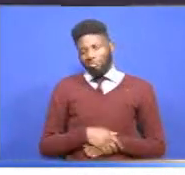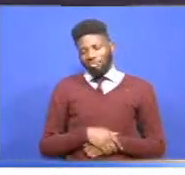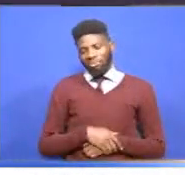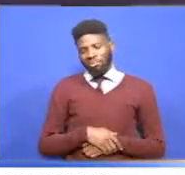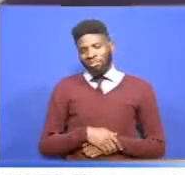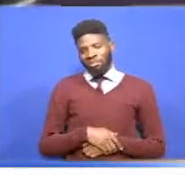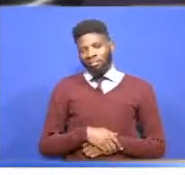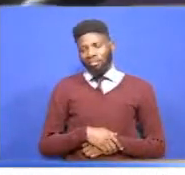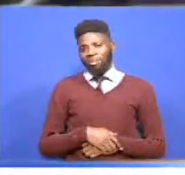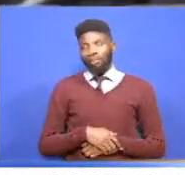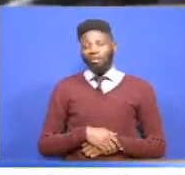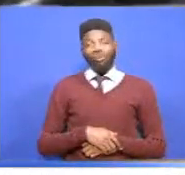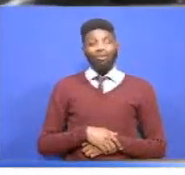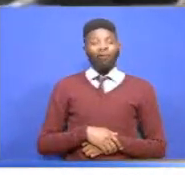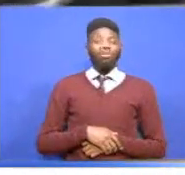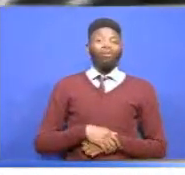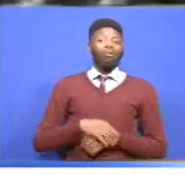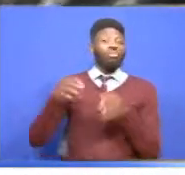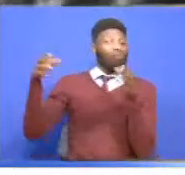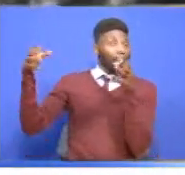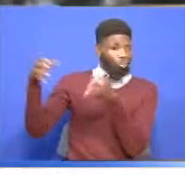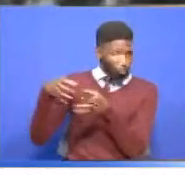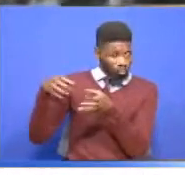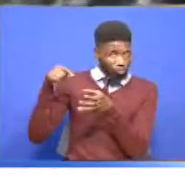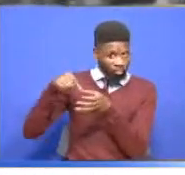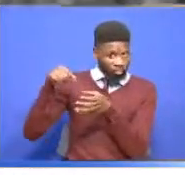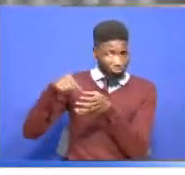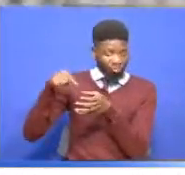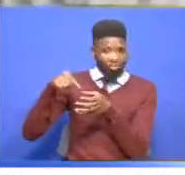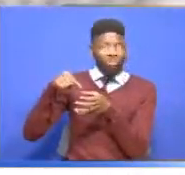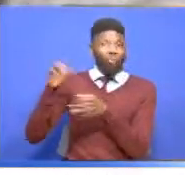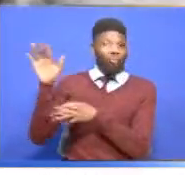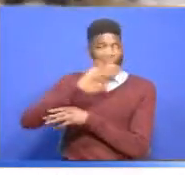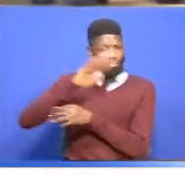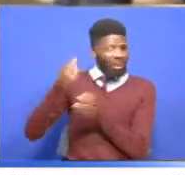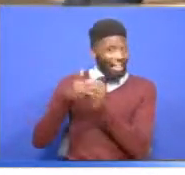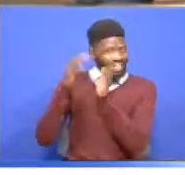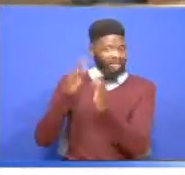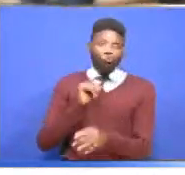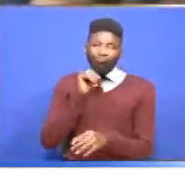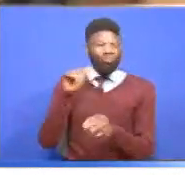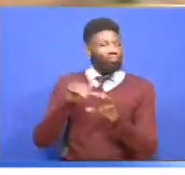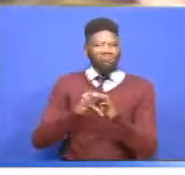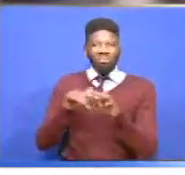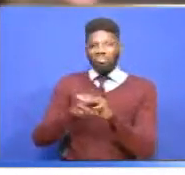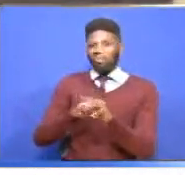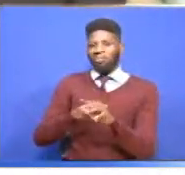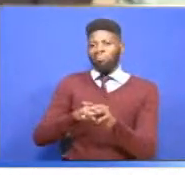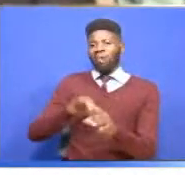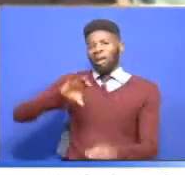Our party leader is not a member of this county assembly. It's not a member of...